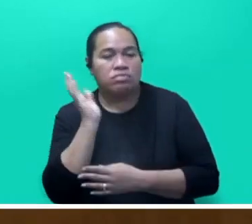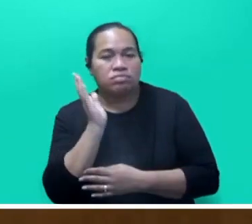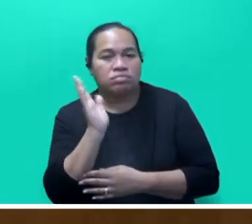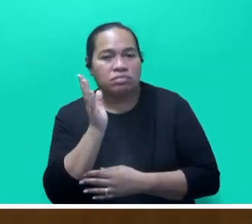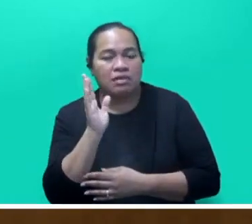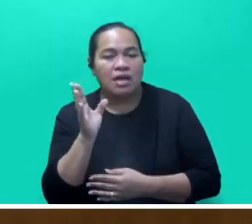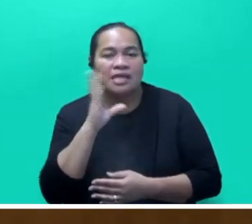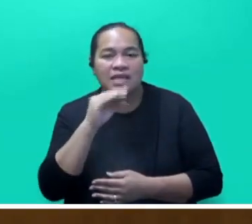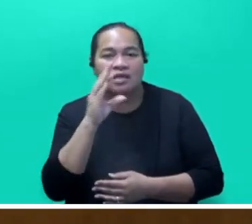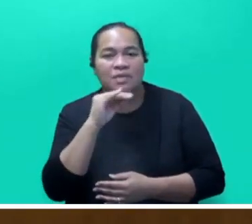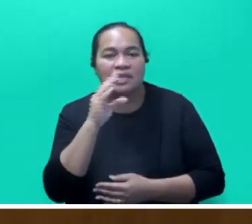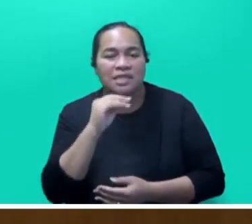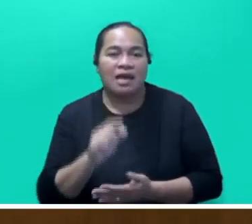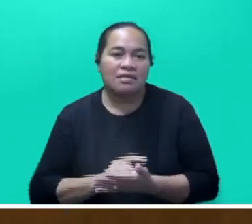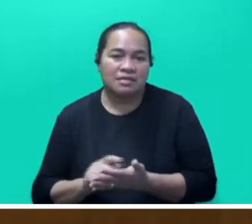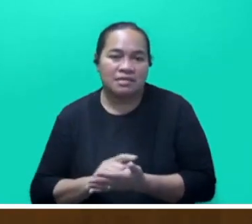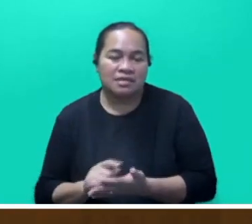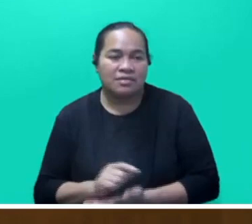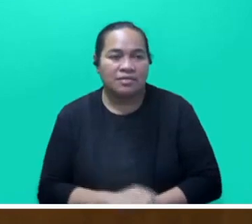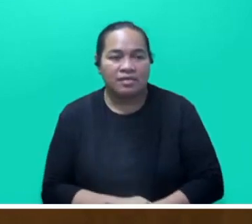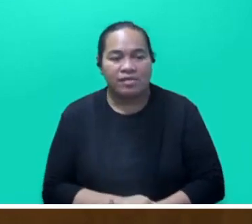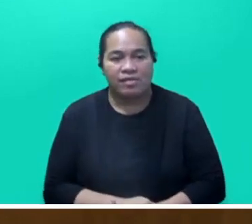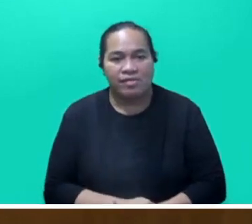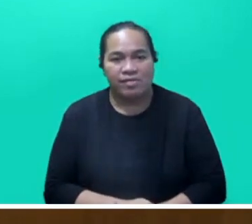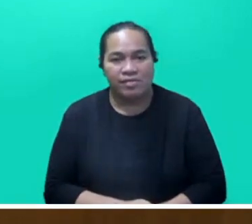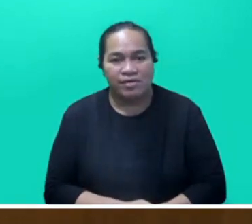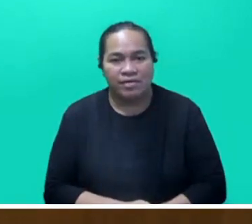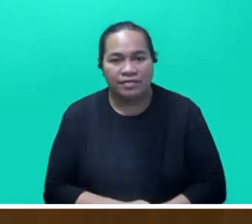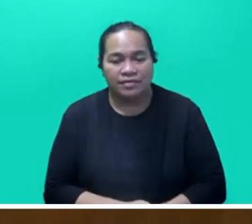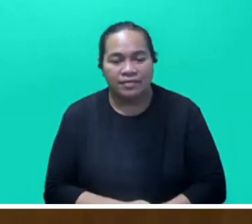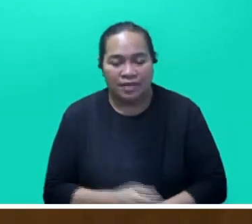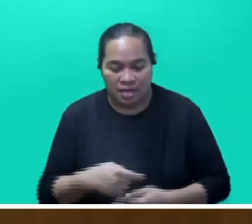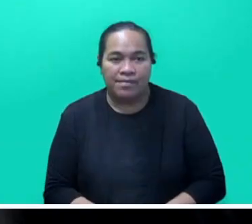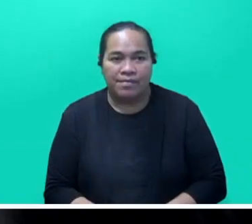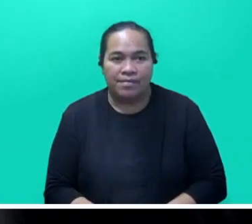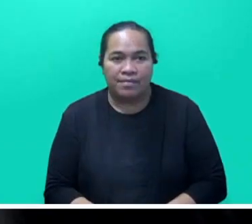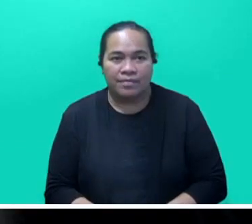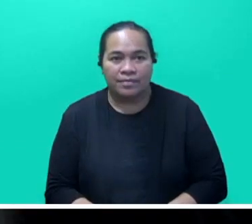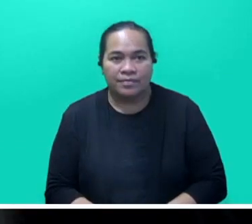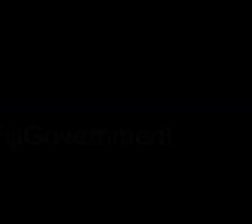statement, a ministerial statement later on in the sitting.